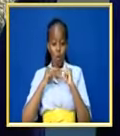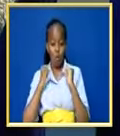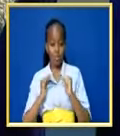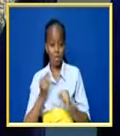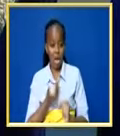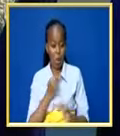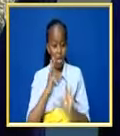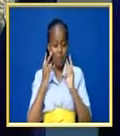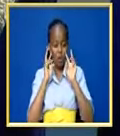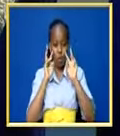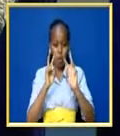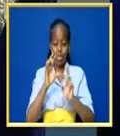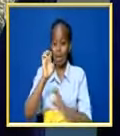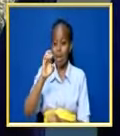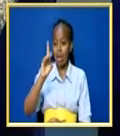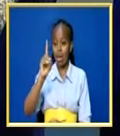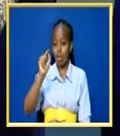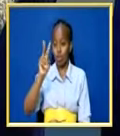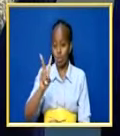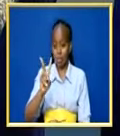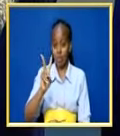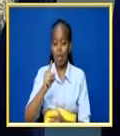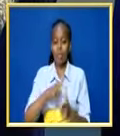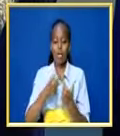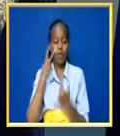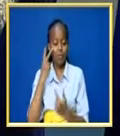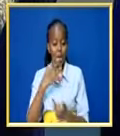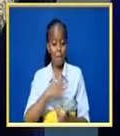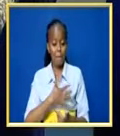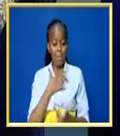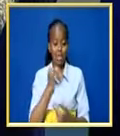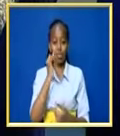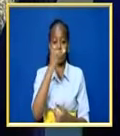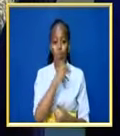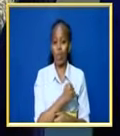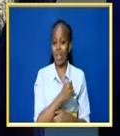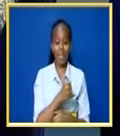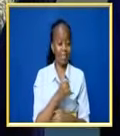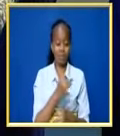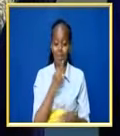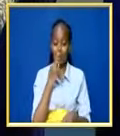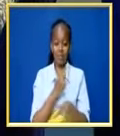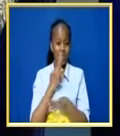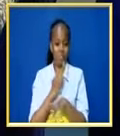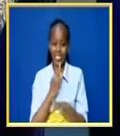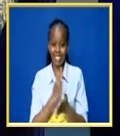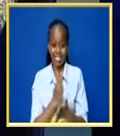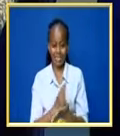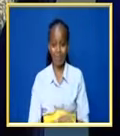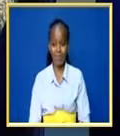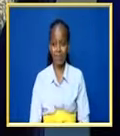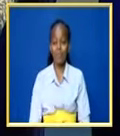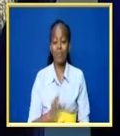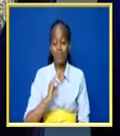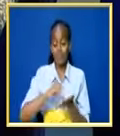have been watching the Edu channel, you have definitely seen some of my arts and craft lessons. So